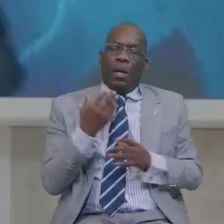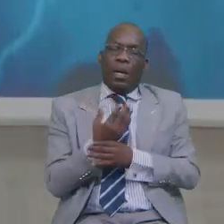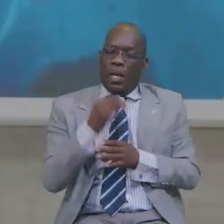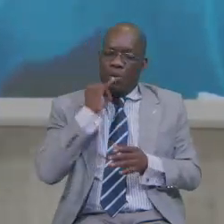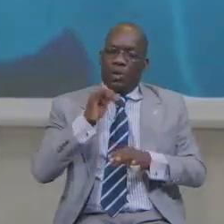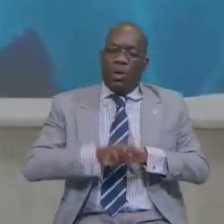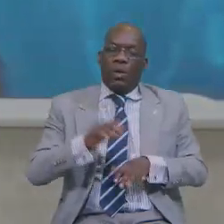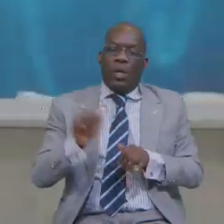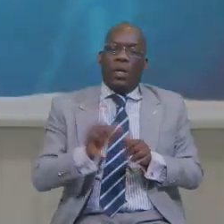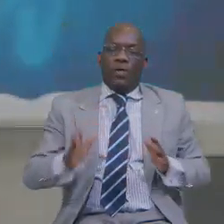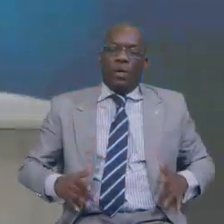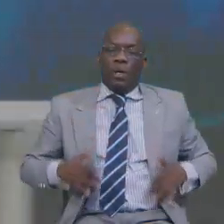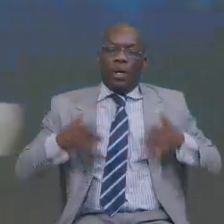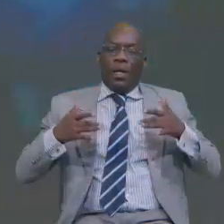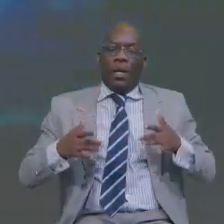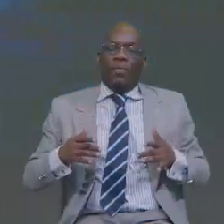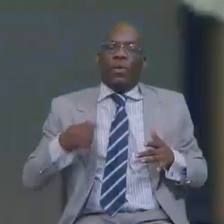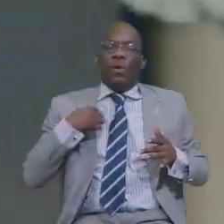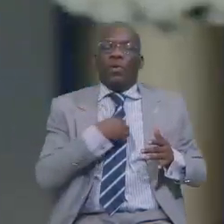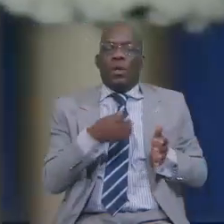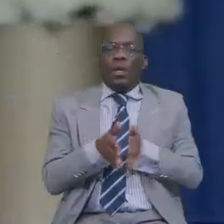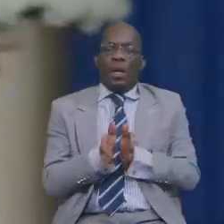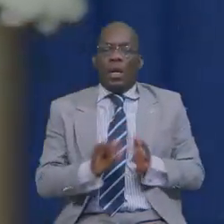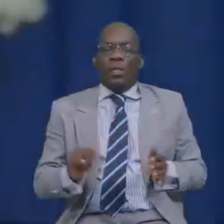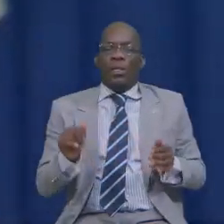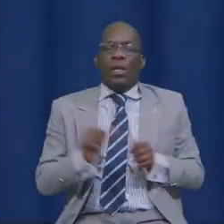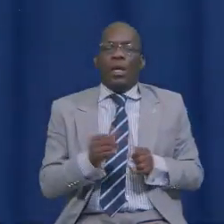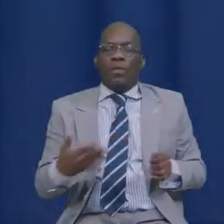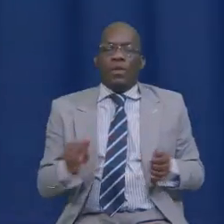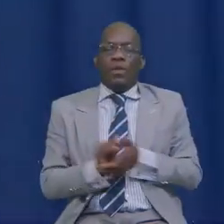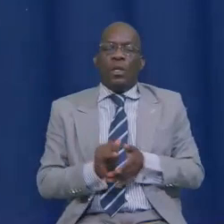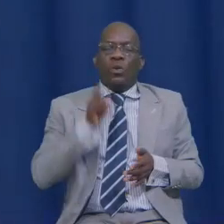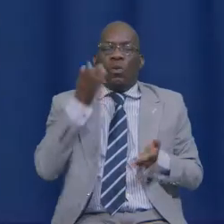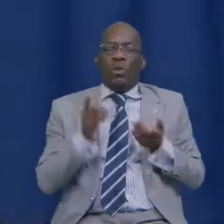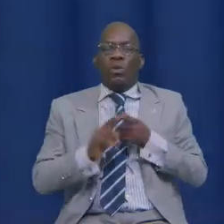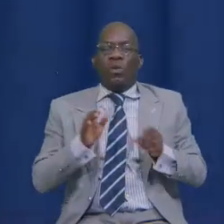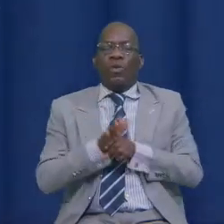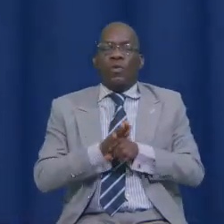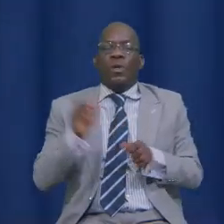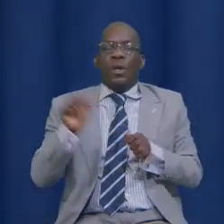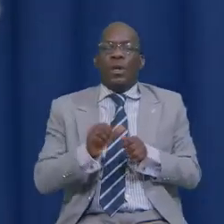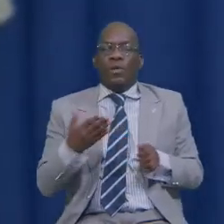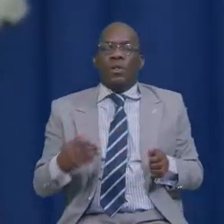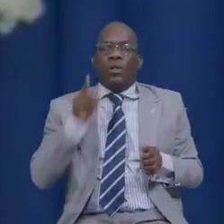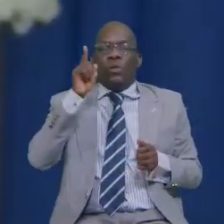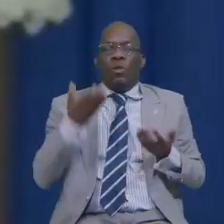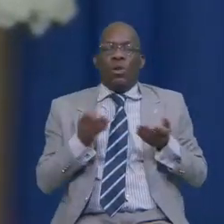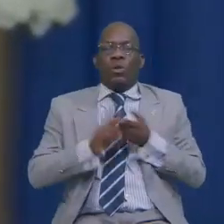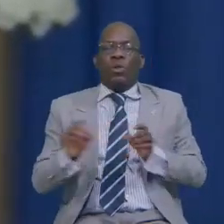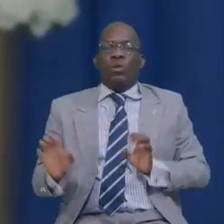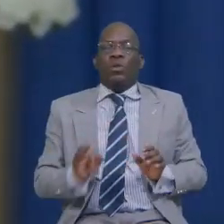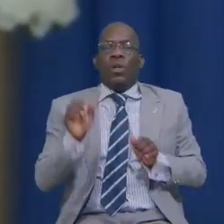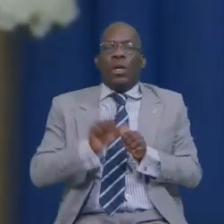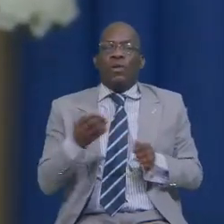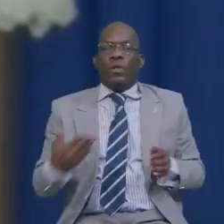Lord, everything that you want to fulfill, everything you want to do, everything you want to put in place in